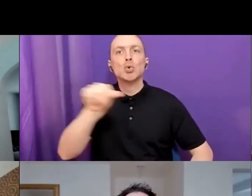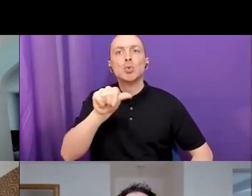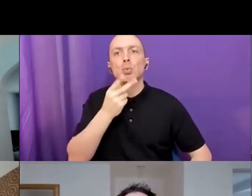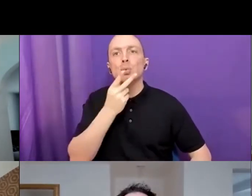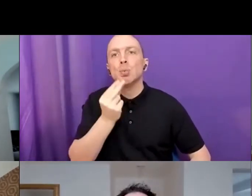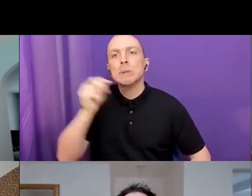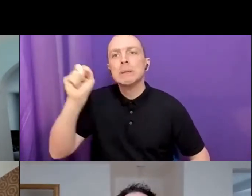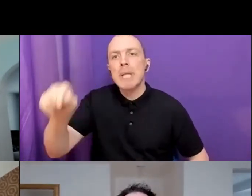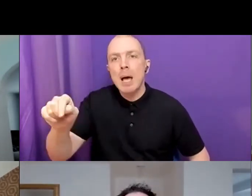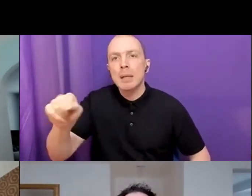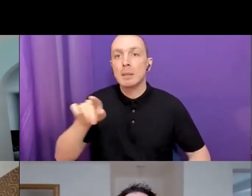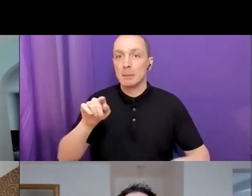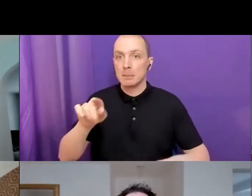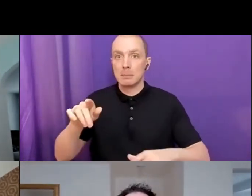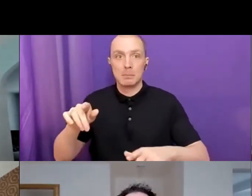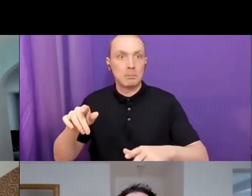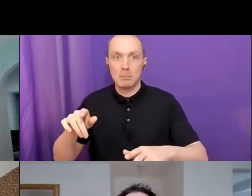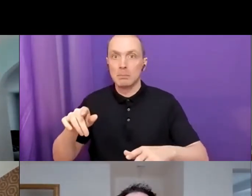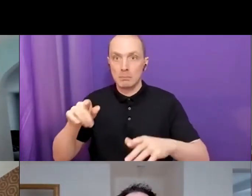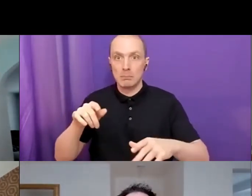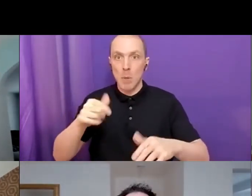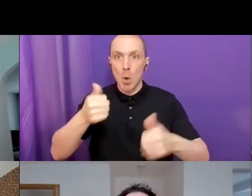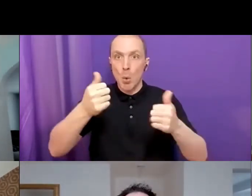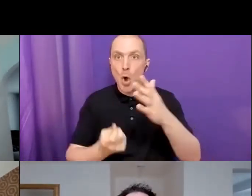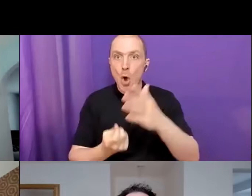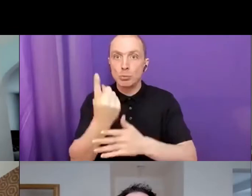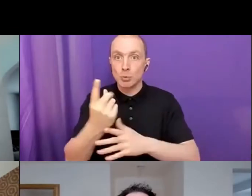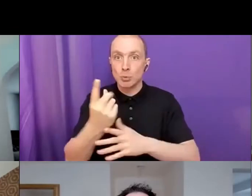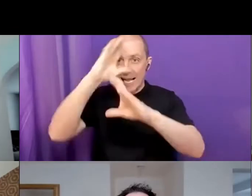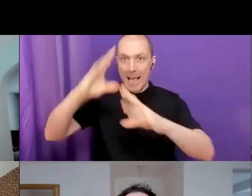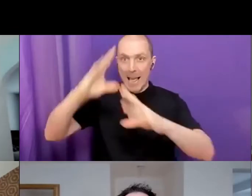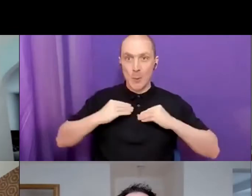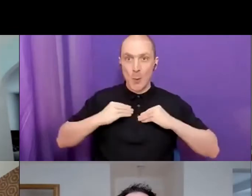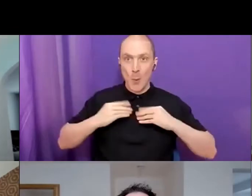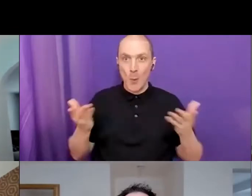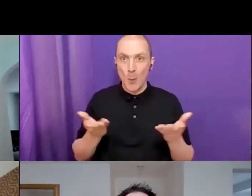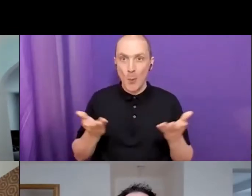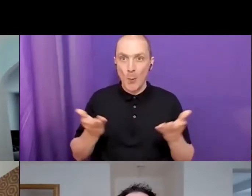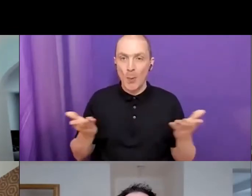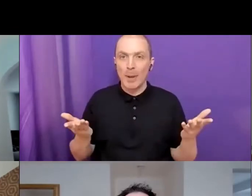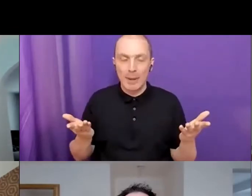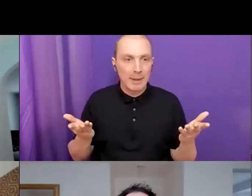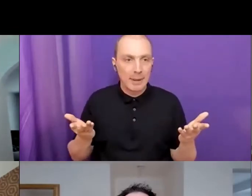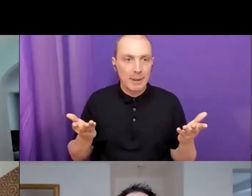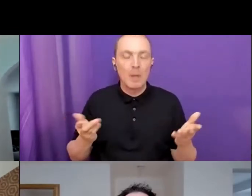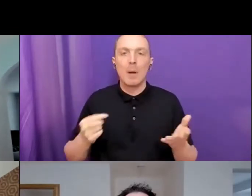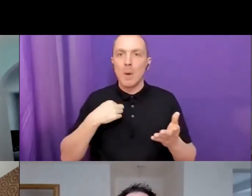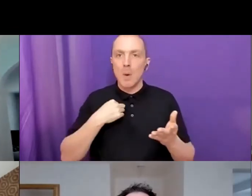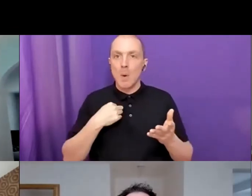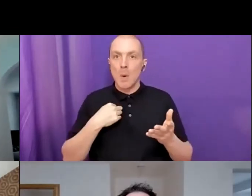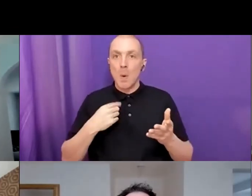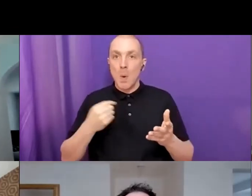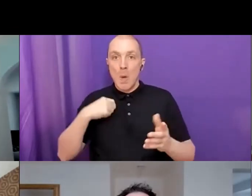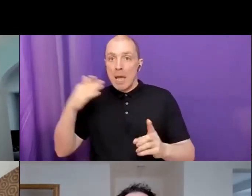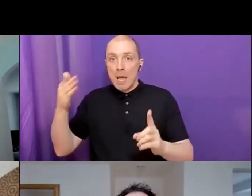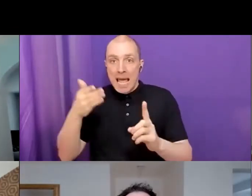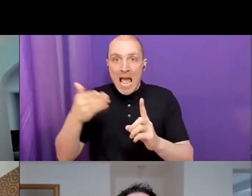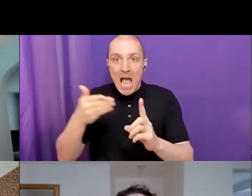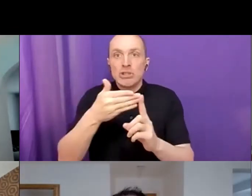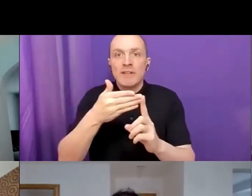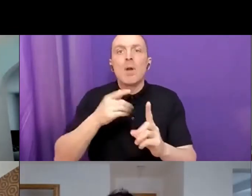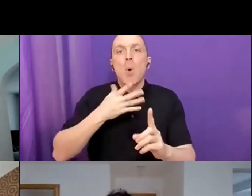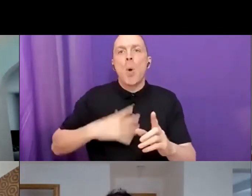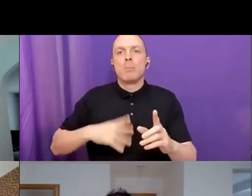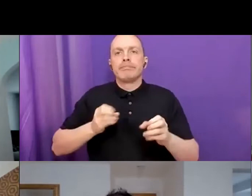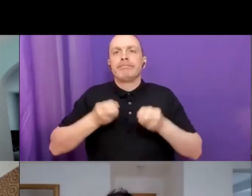this is also a chance to let us know about it. To achieve our goal to provide quality journey